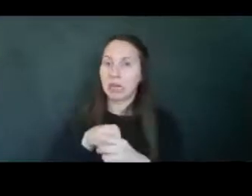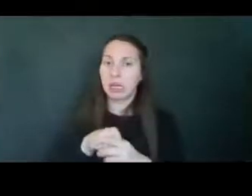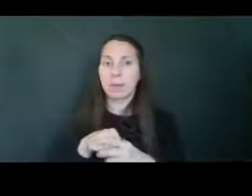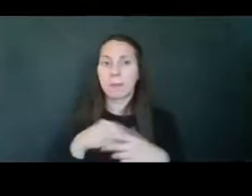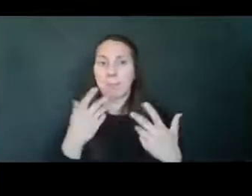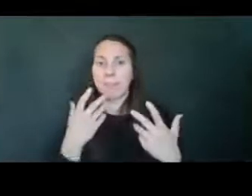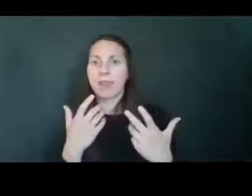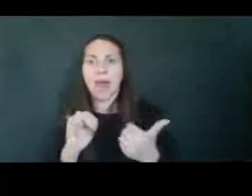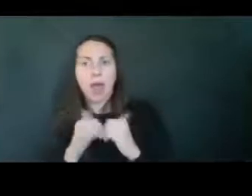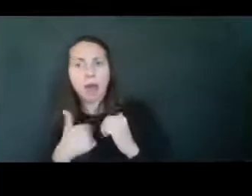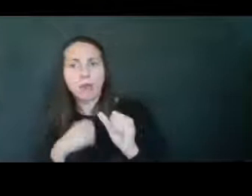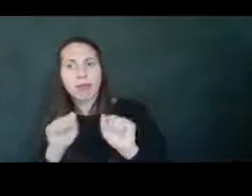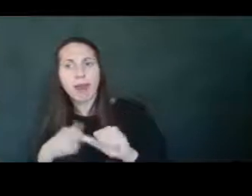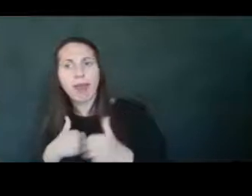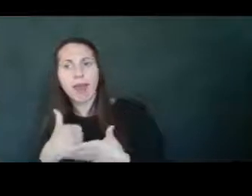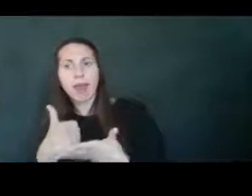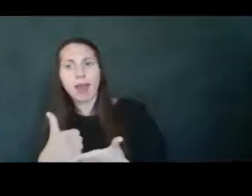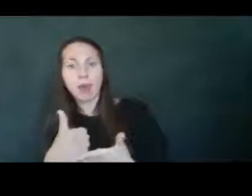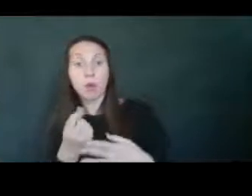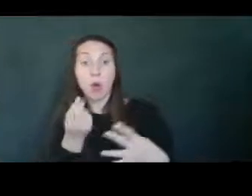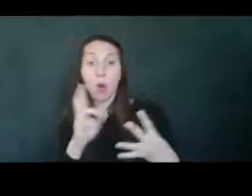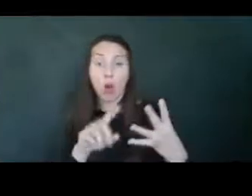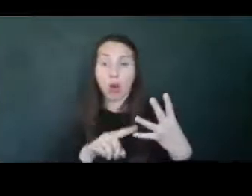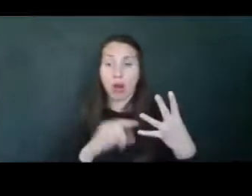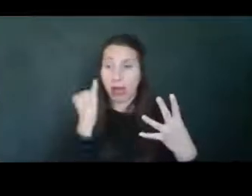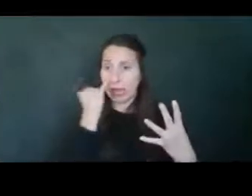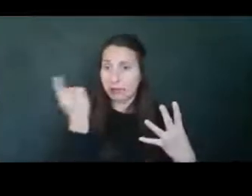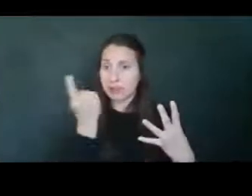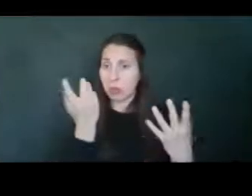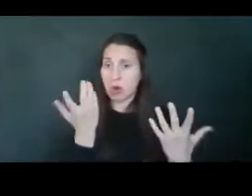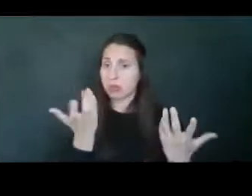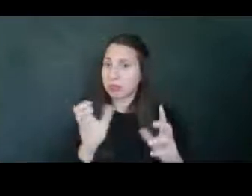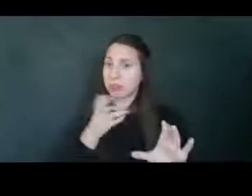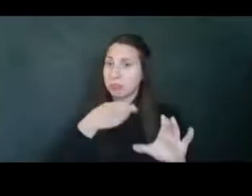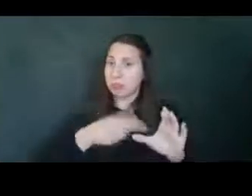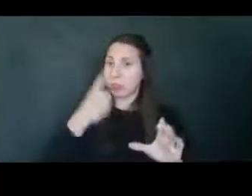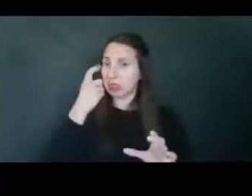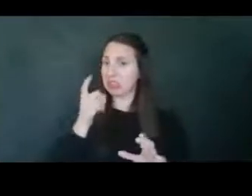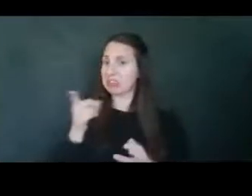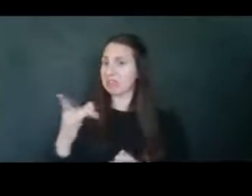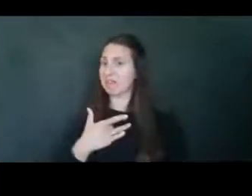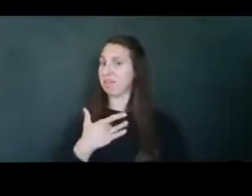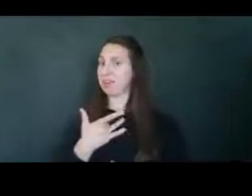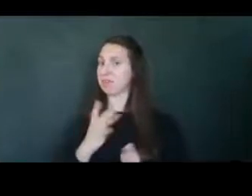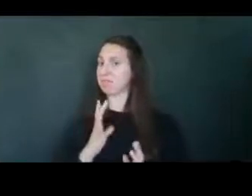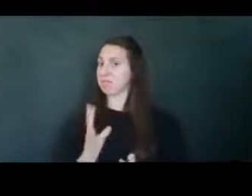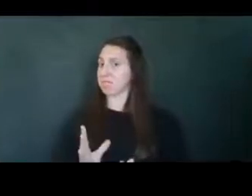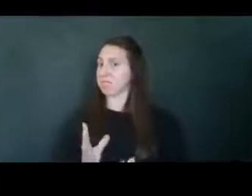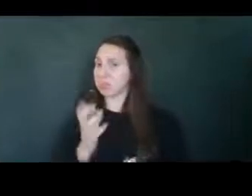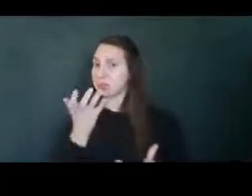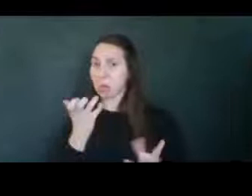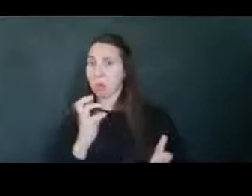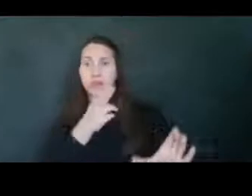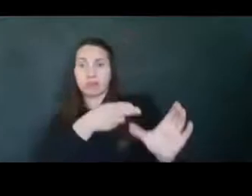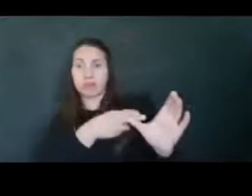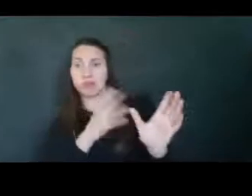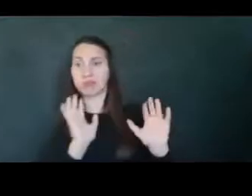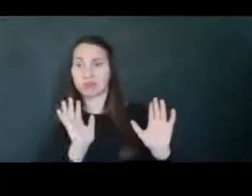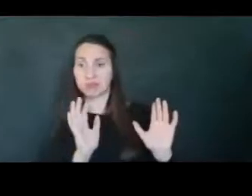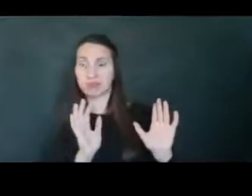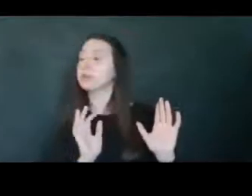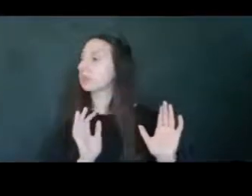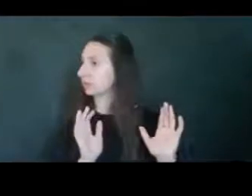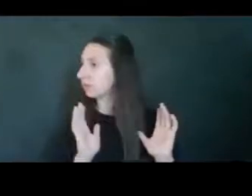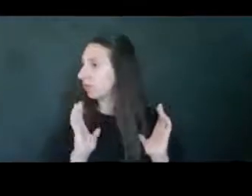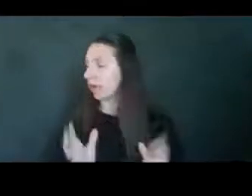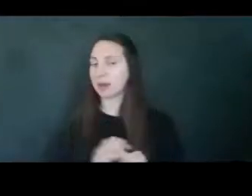no, we're doing just fine, thank you. We don't need to be part of something larger. If someone wants to participate but isn't appropriate,